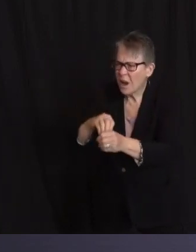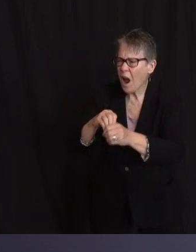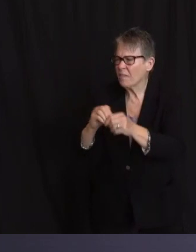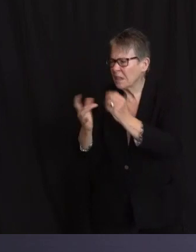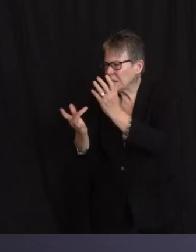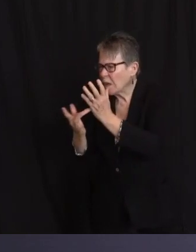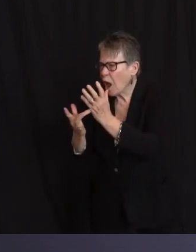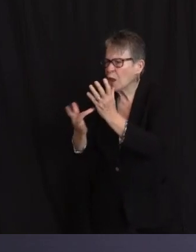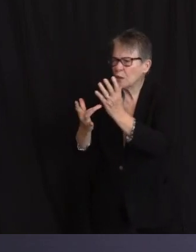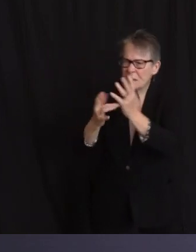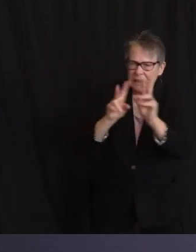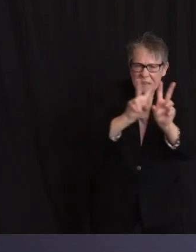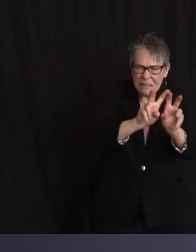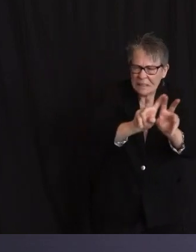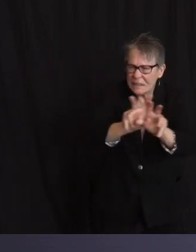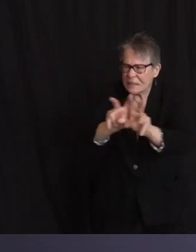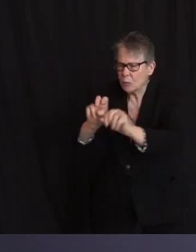architecture by any means